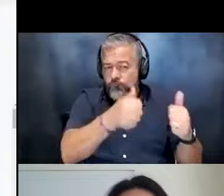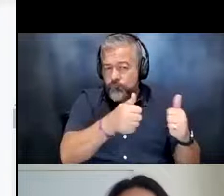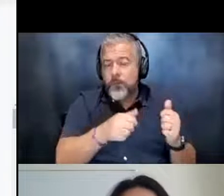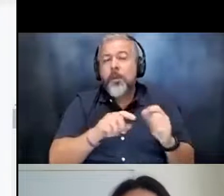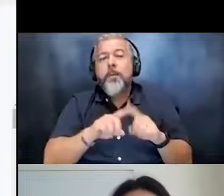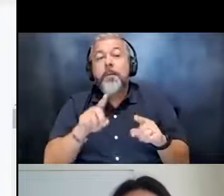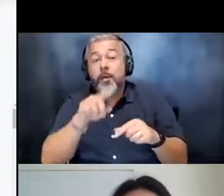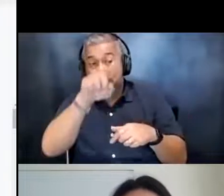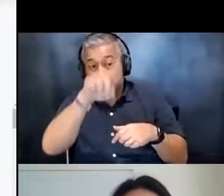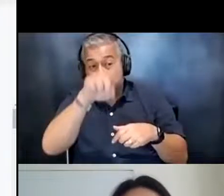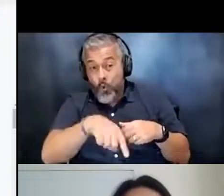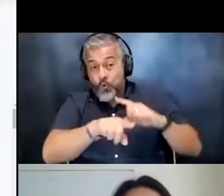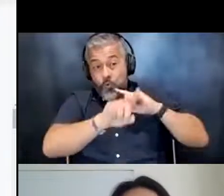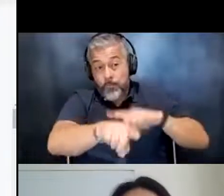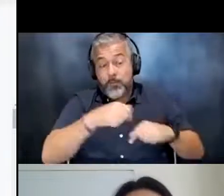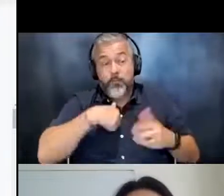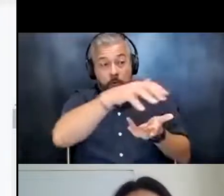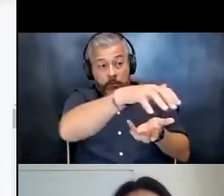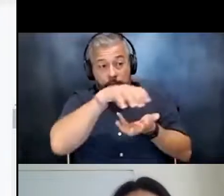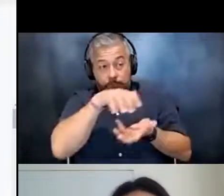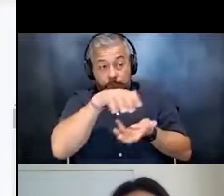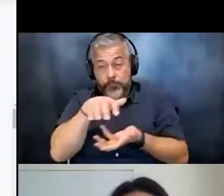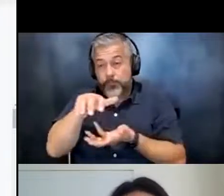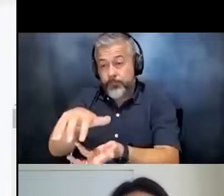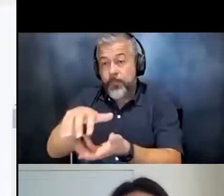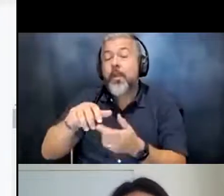these responses, and we'll go ahead and share those with you.